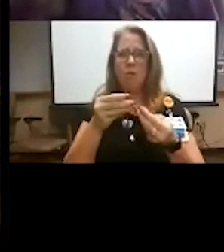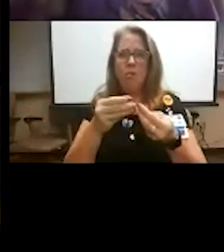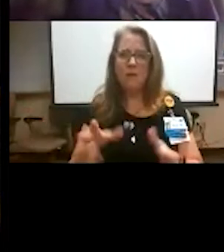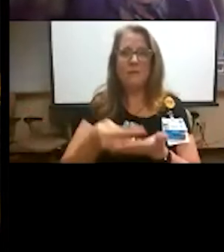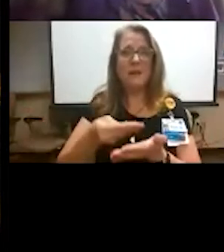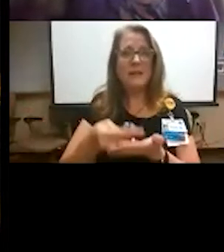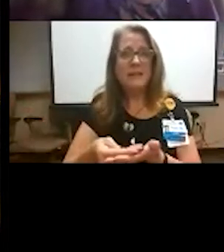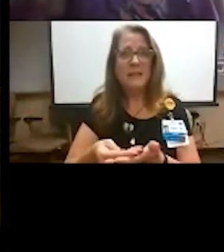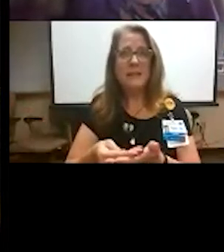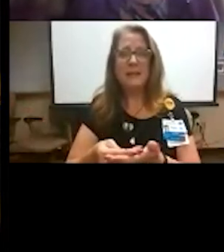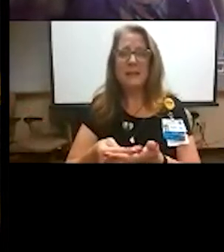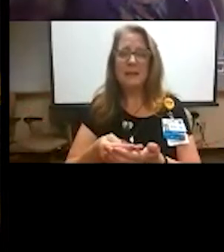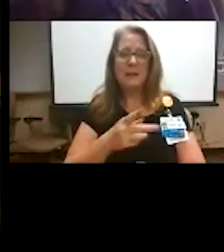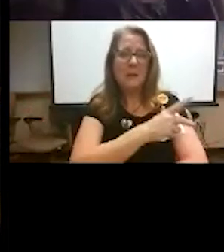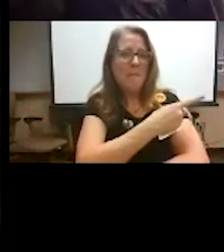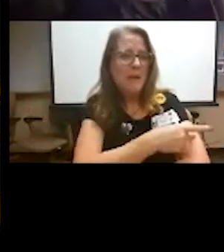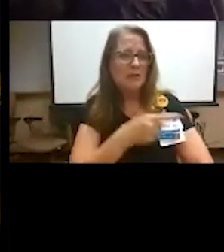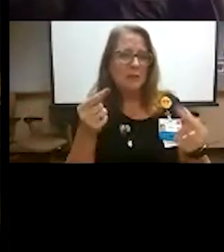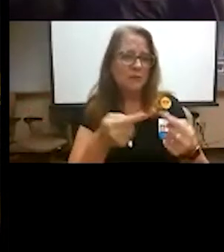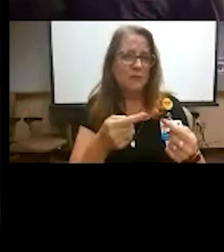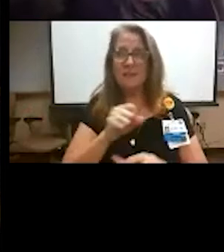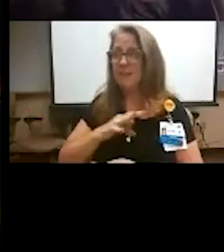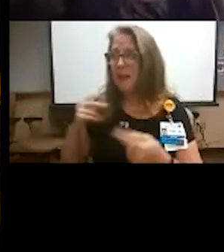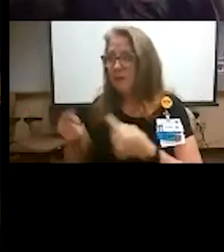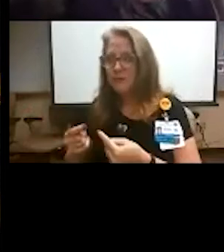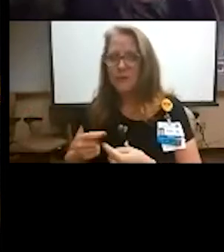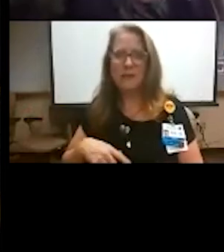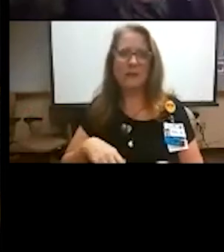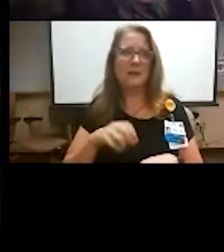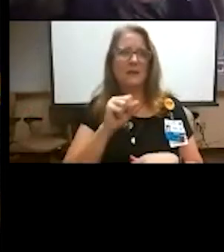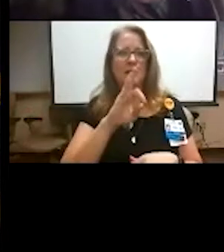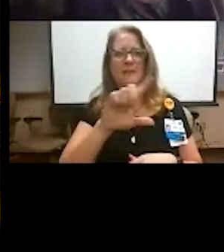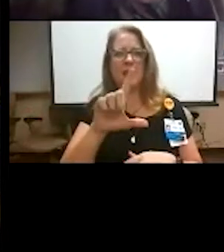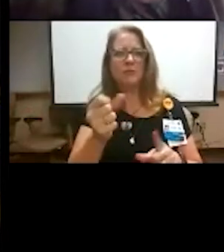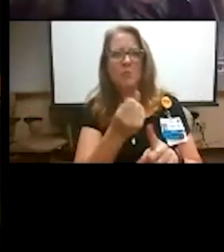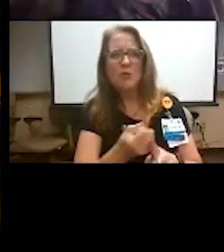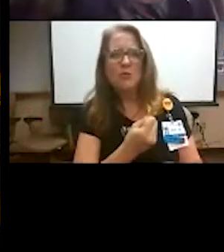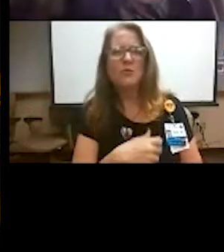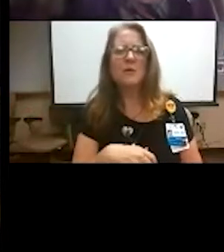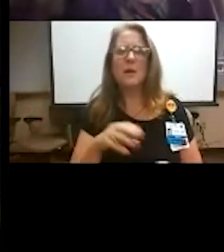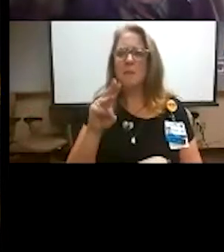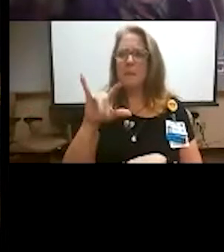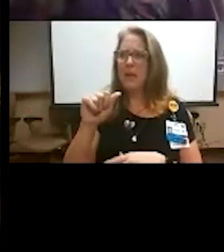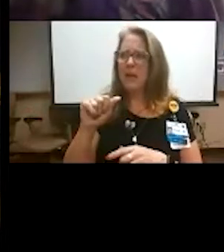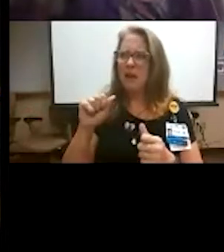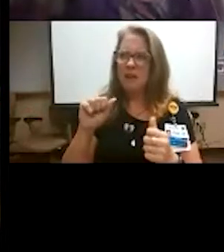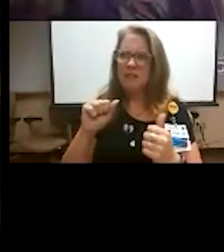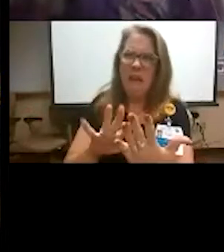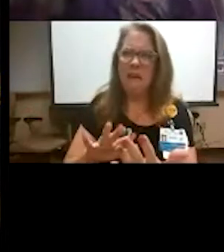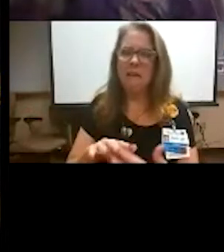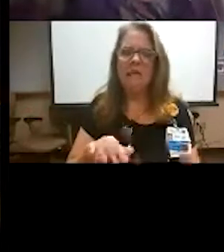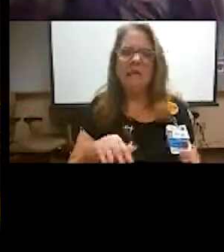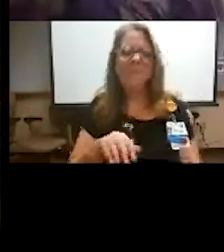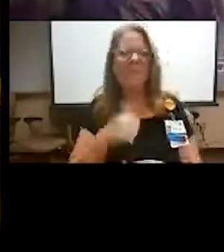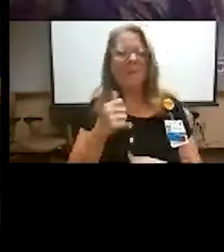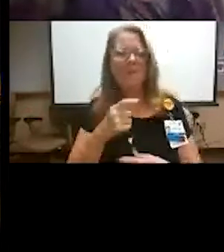funding, patient or staff injuries, episodes of sexual abuse, media attacks, other